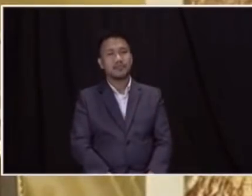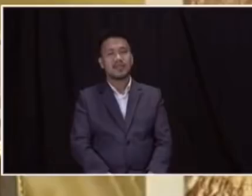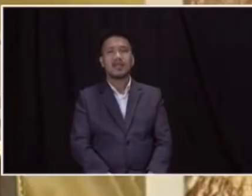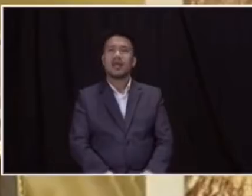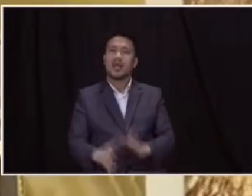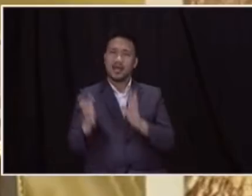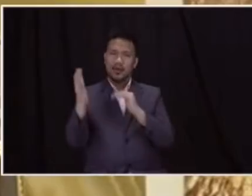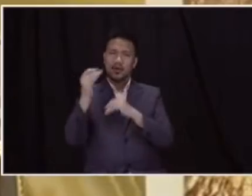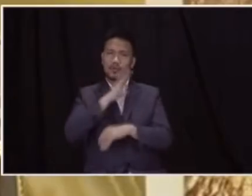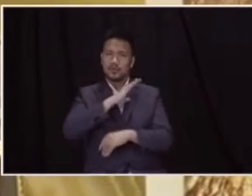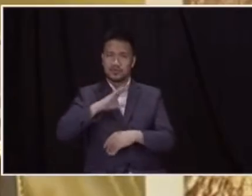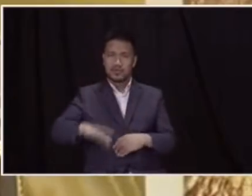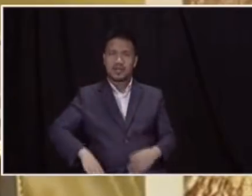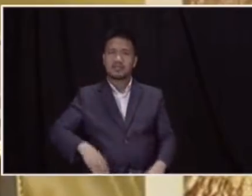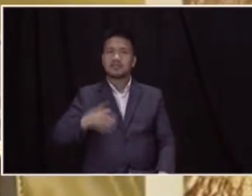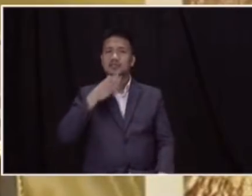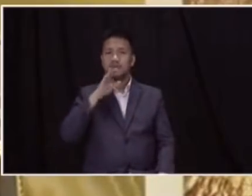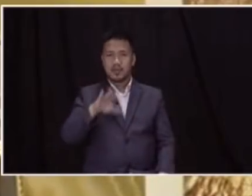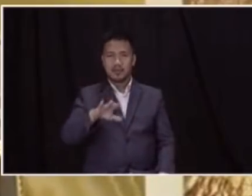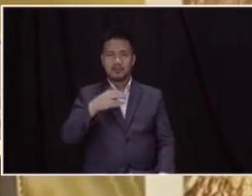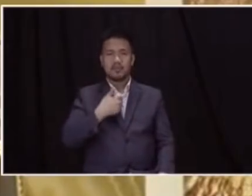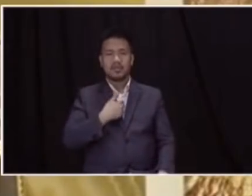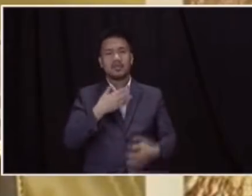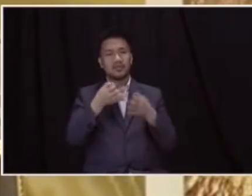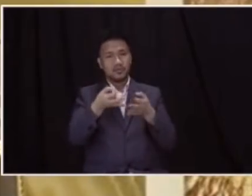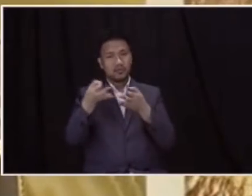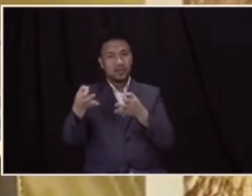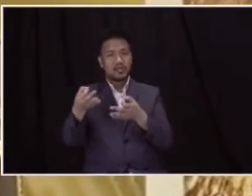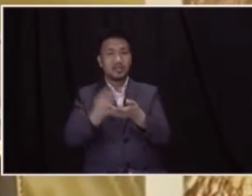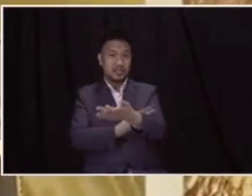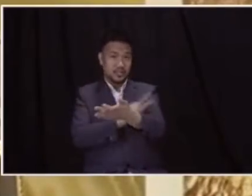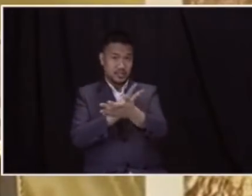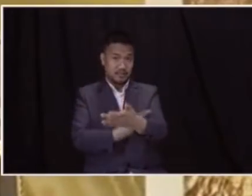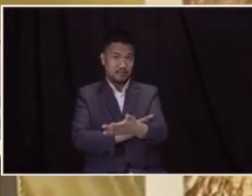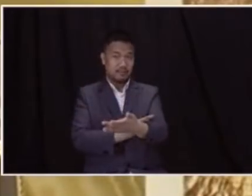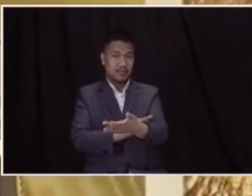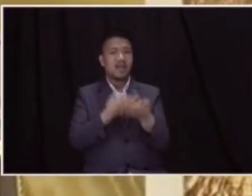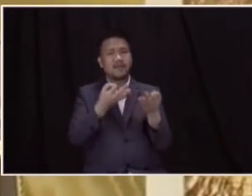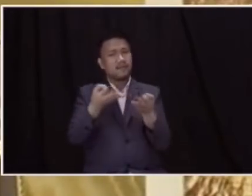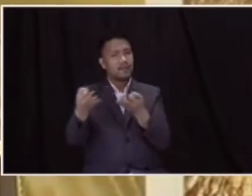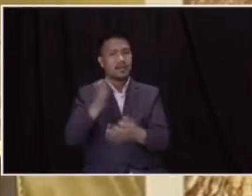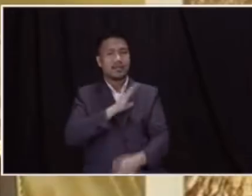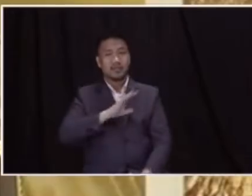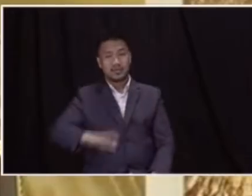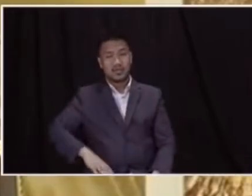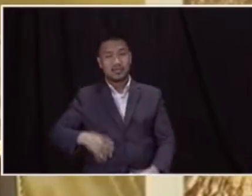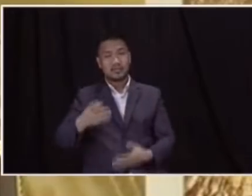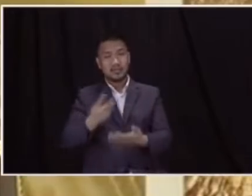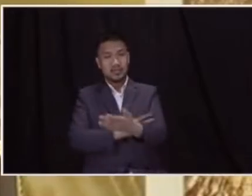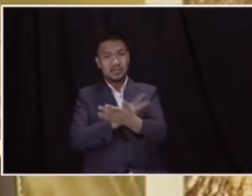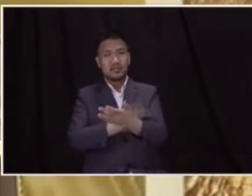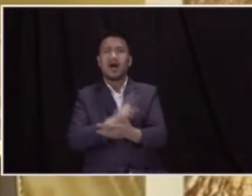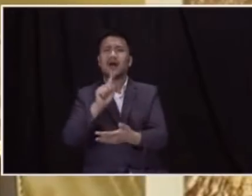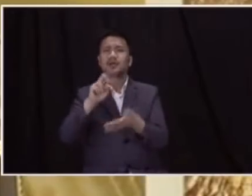Christ bids me to feed his sheep. Feeding Christ's sheep